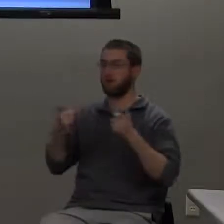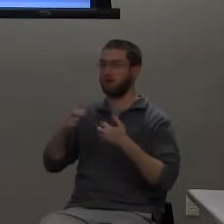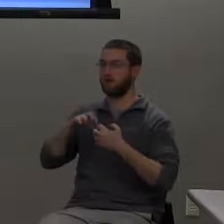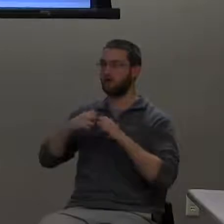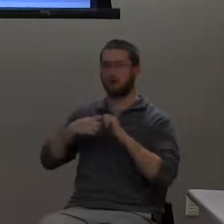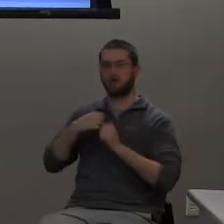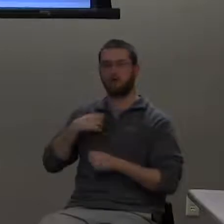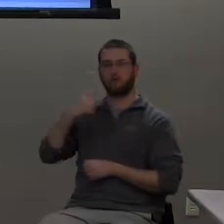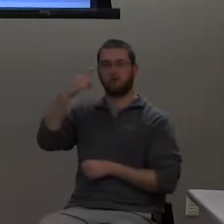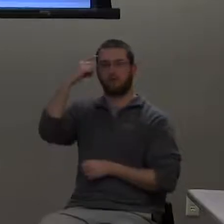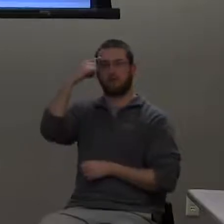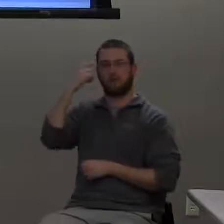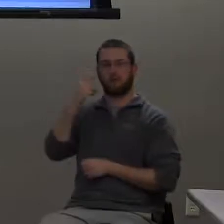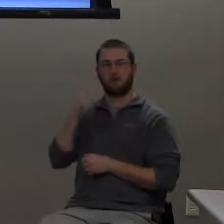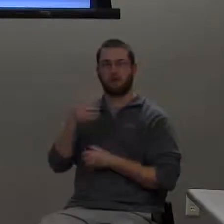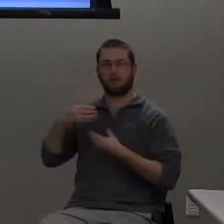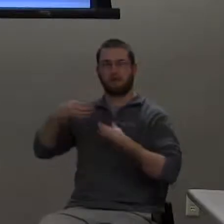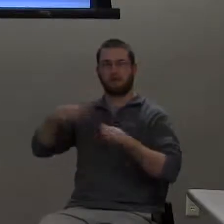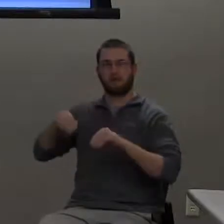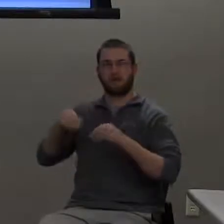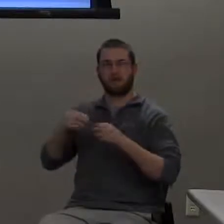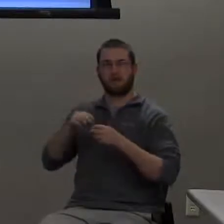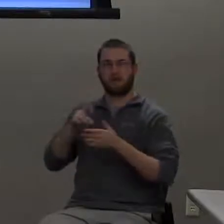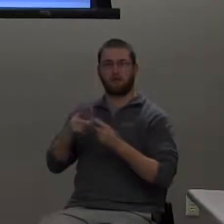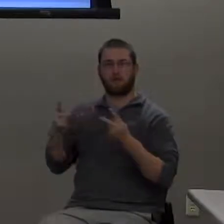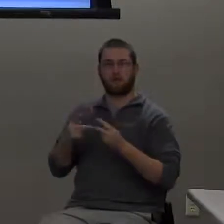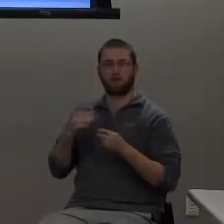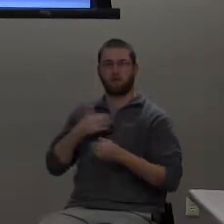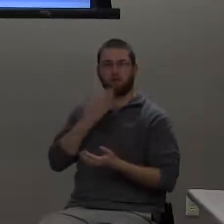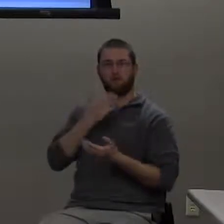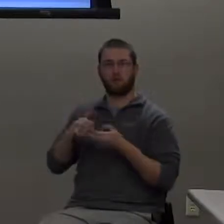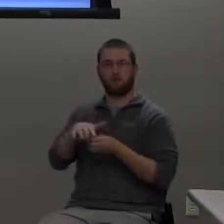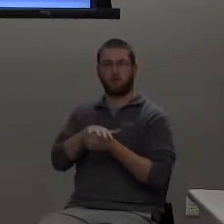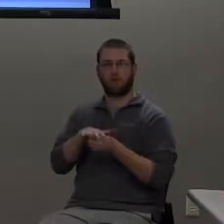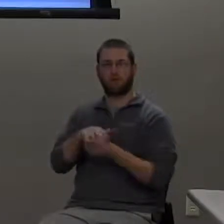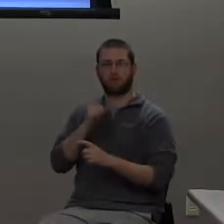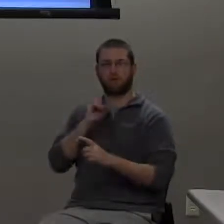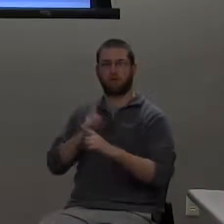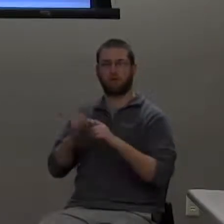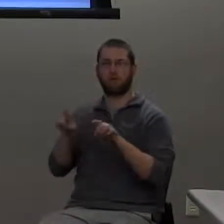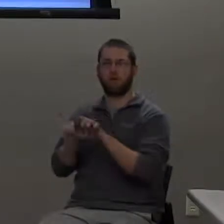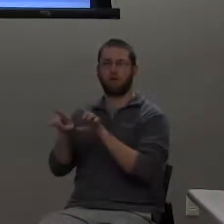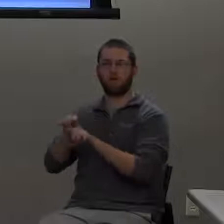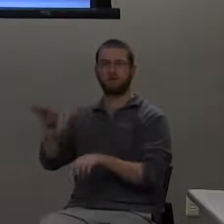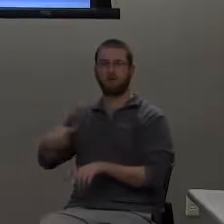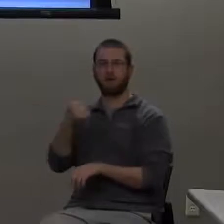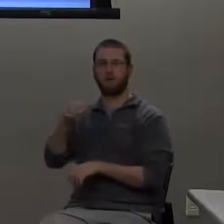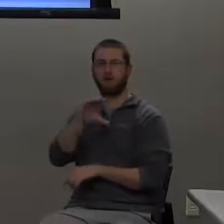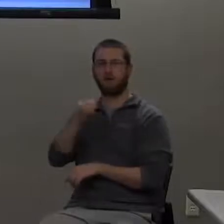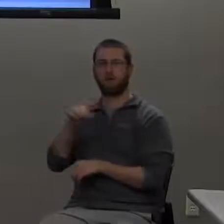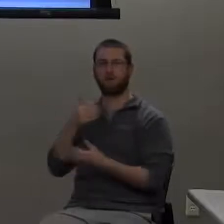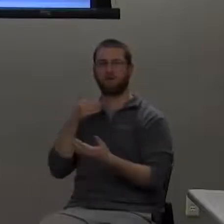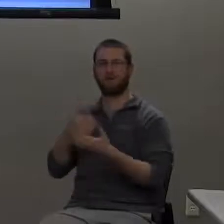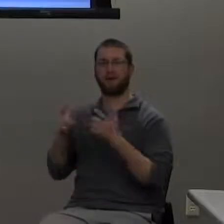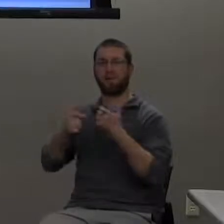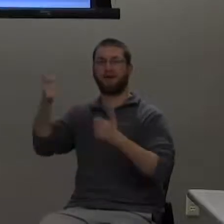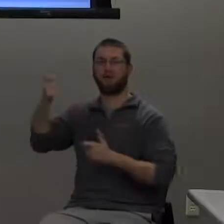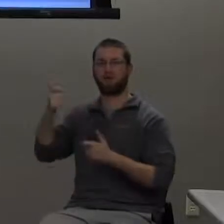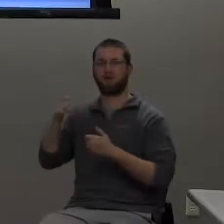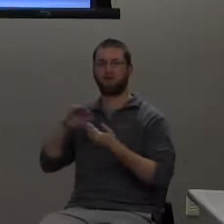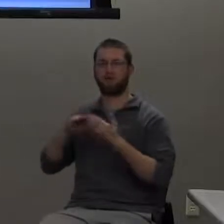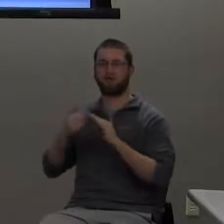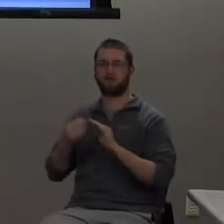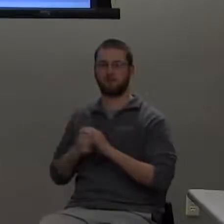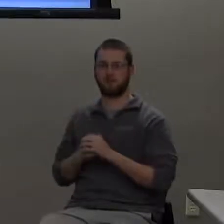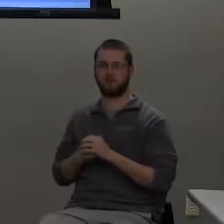because particularly from a distribution perspective, we are well located. But the reality is there are some companies that are going to want to be near bigger cities, if you